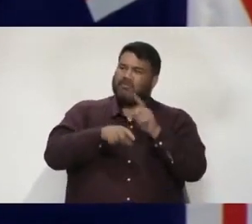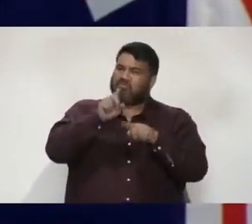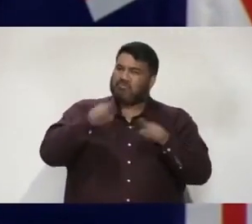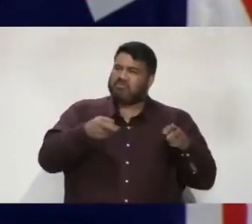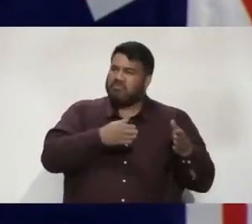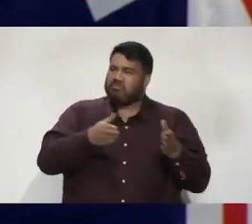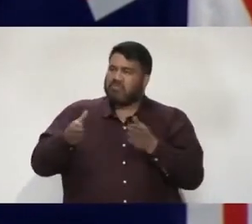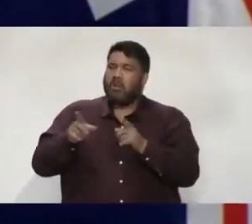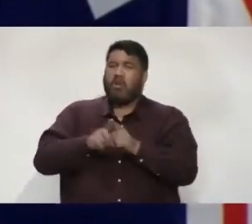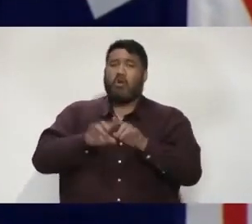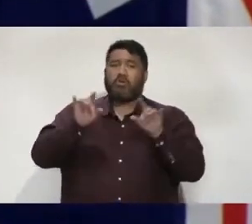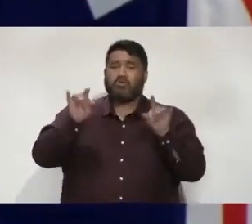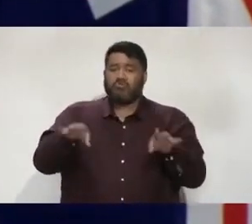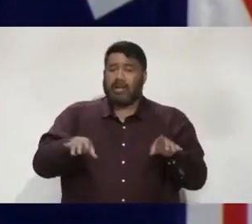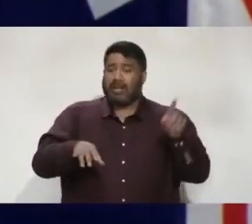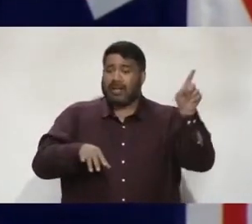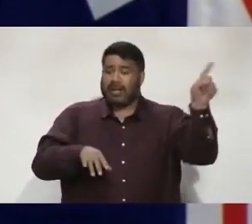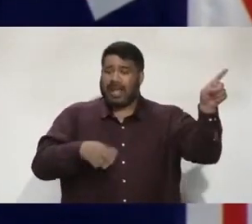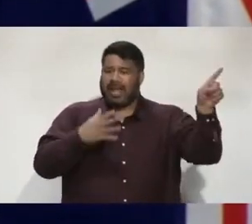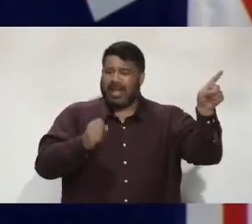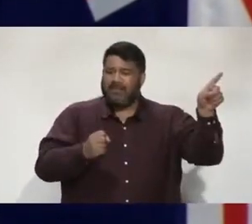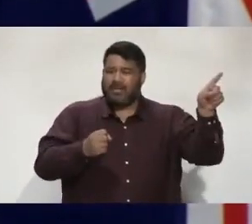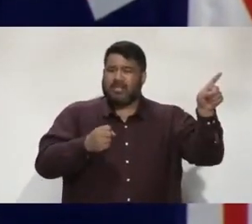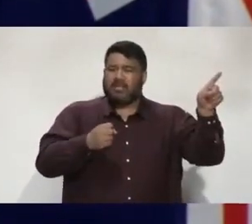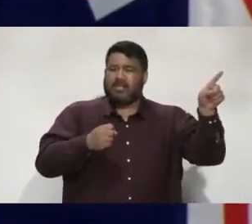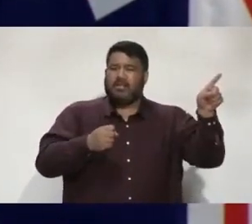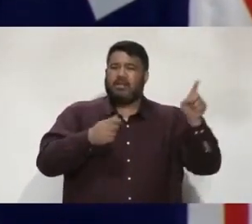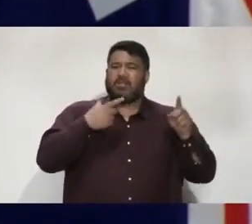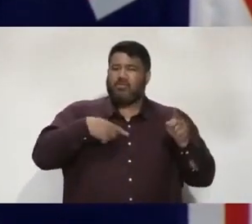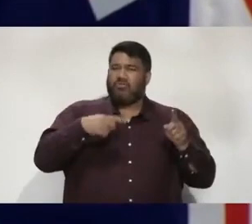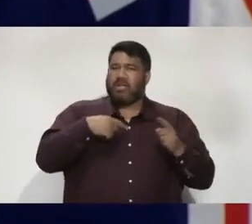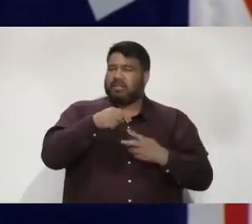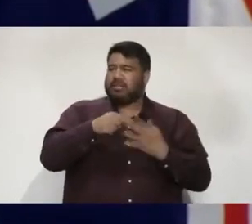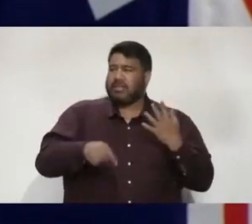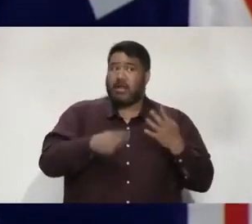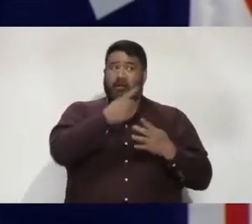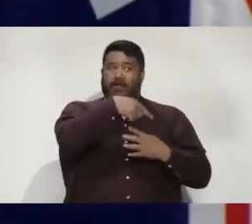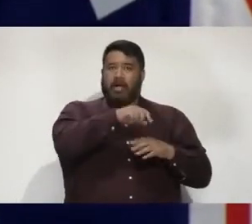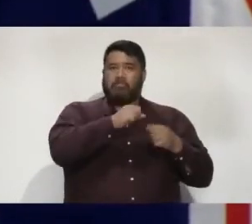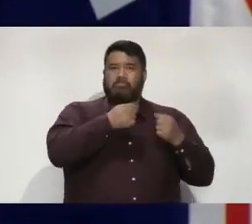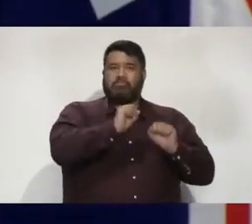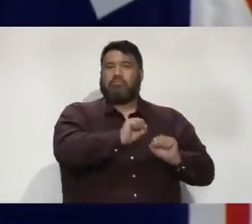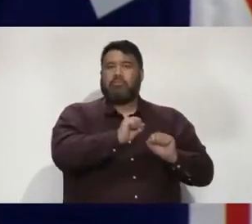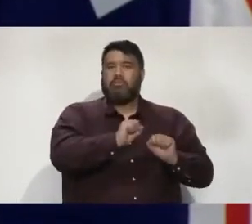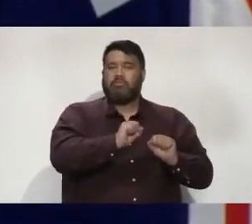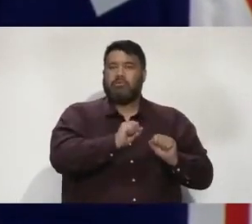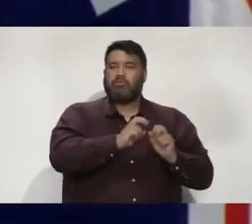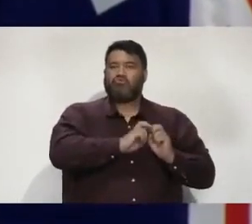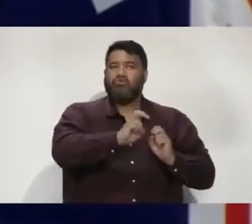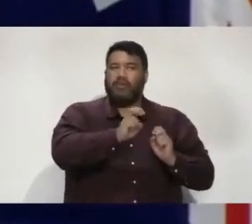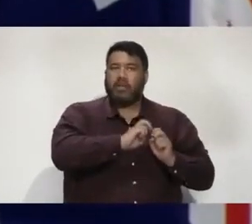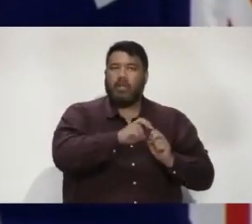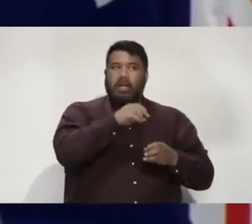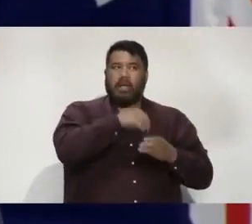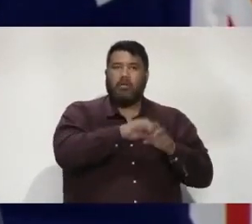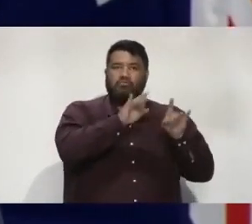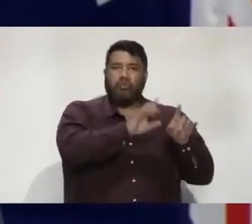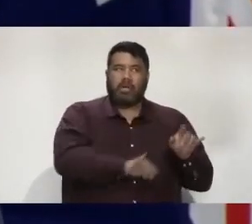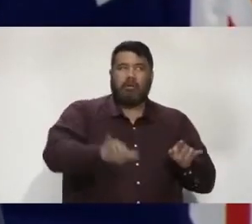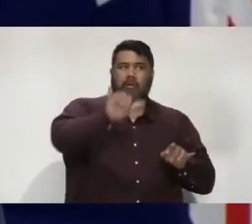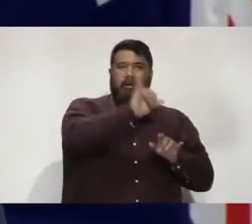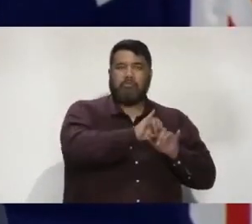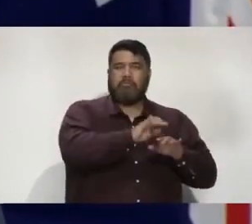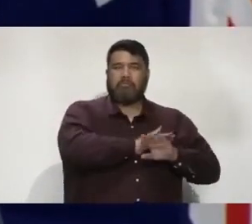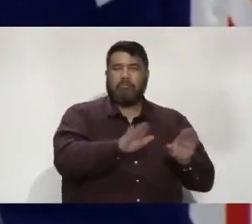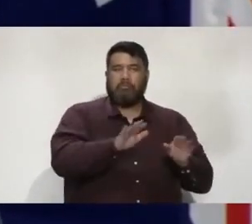Australia, they've put a number of conditions and constraints on the international air travel and domestic air travel in Australia. We know